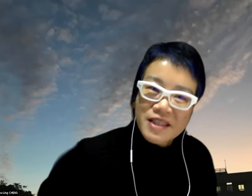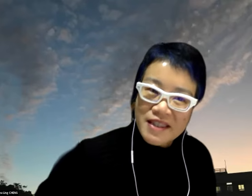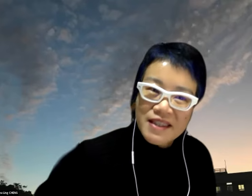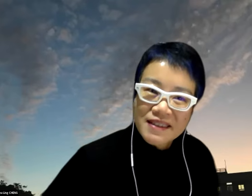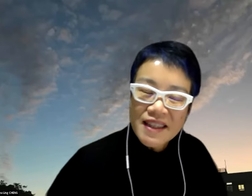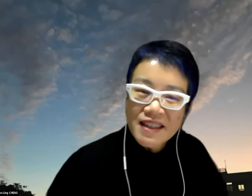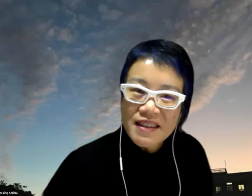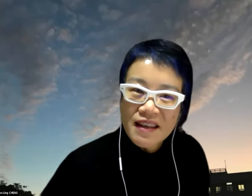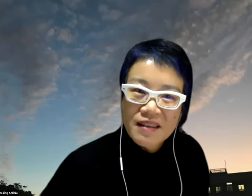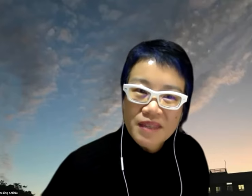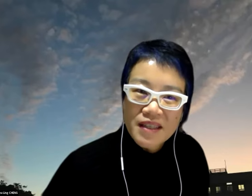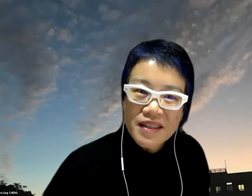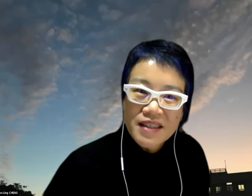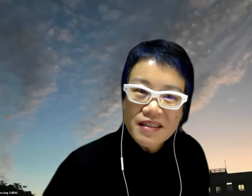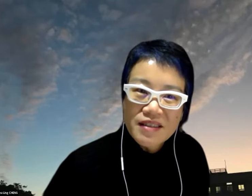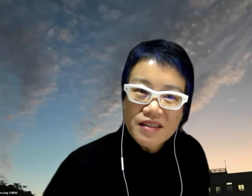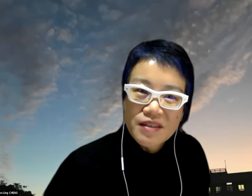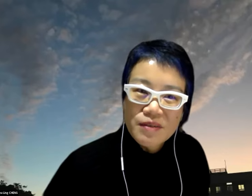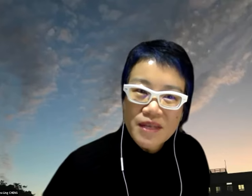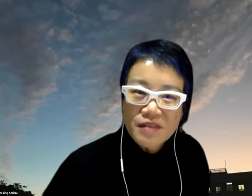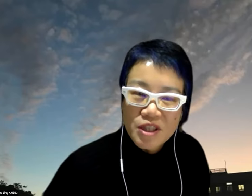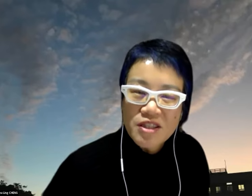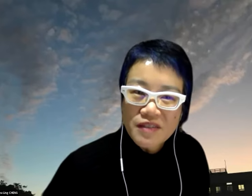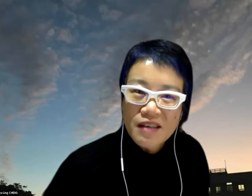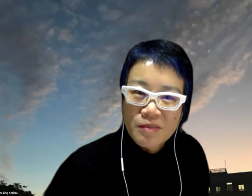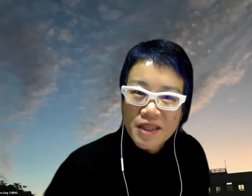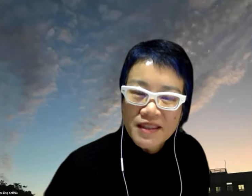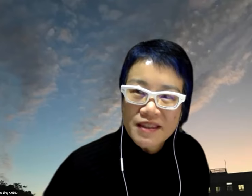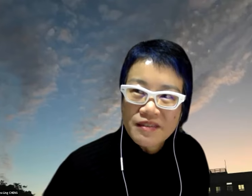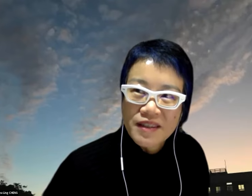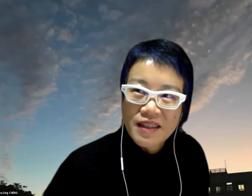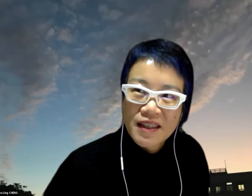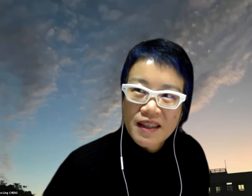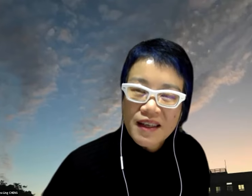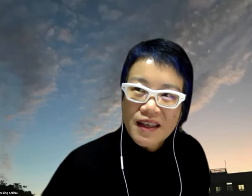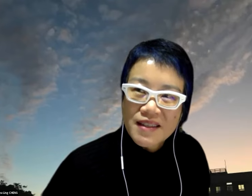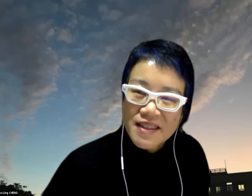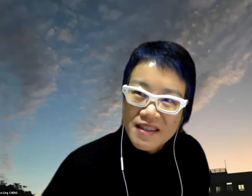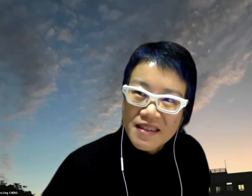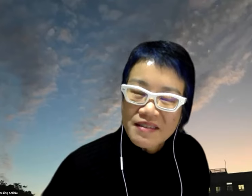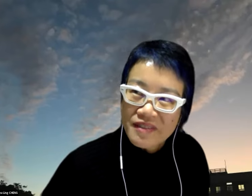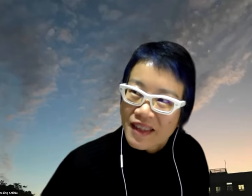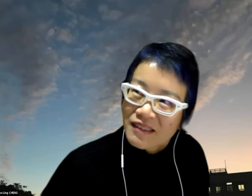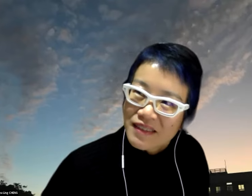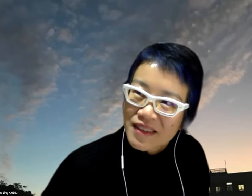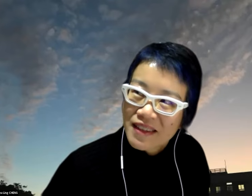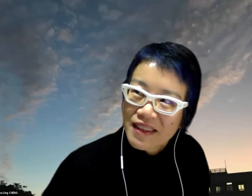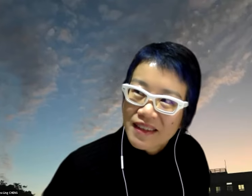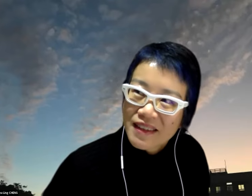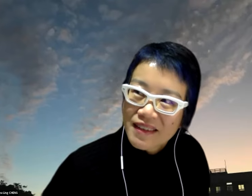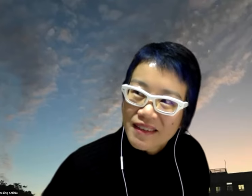when Francine said, I think we have achieved our objective, I suddenly